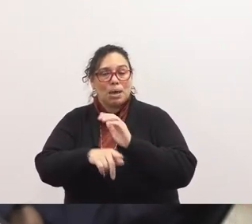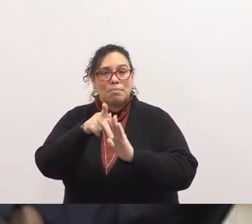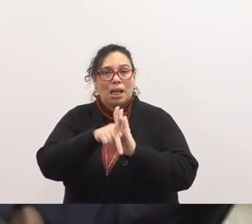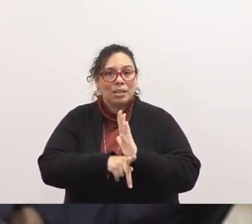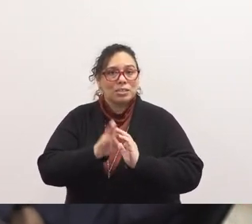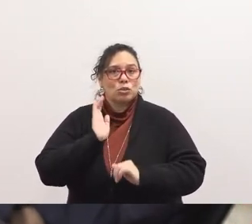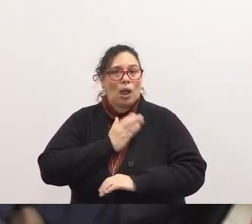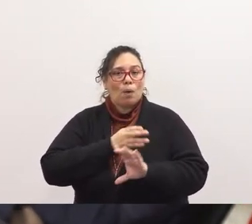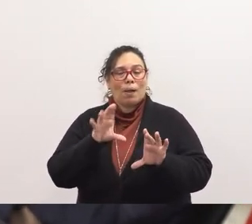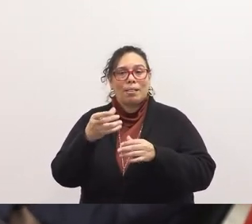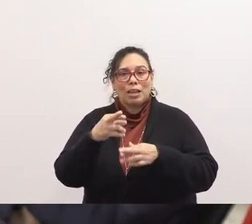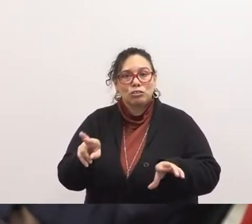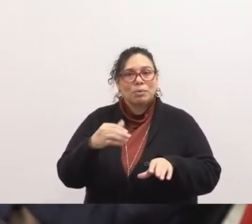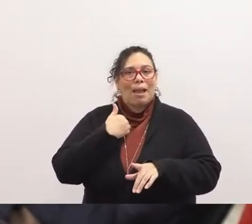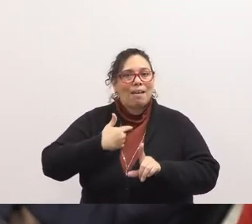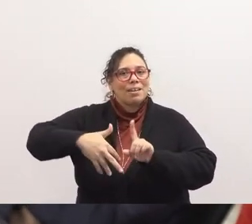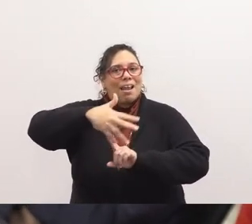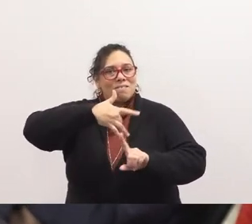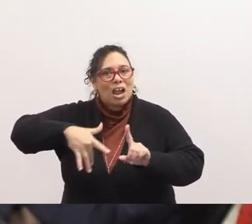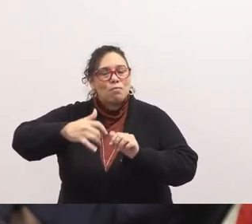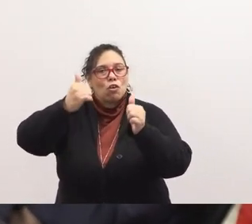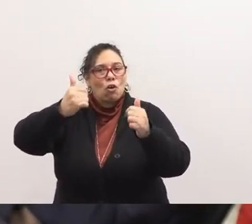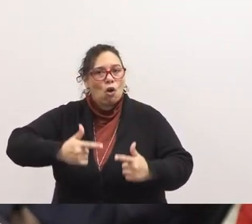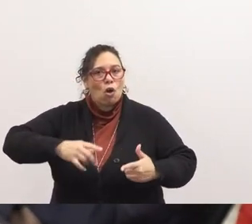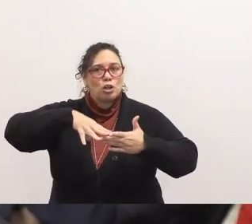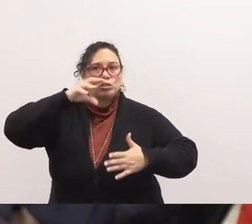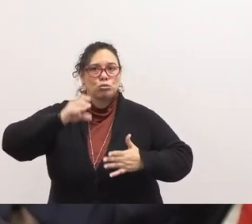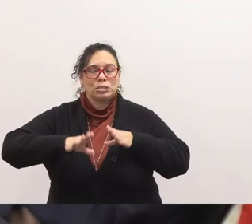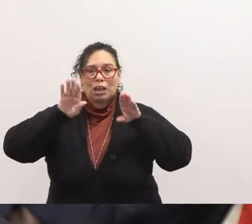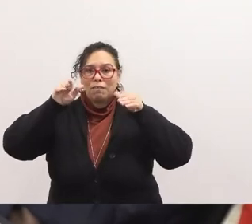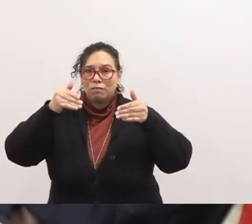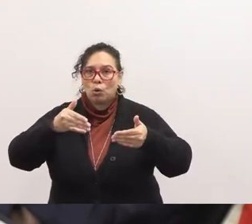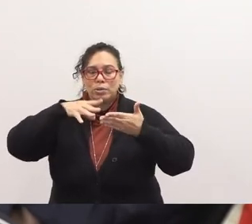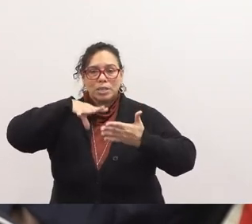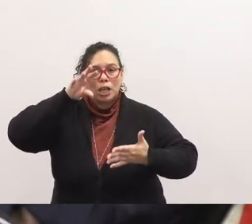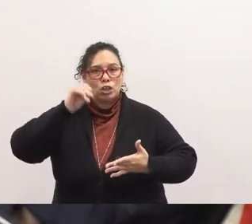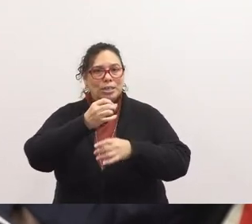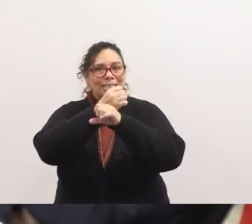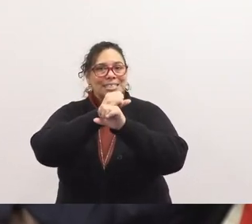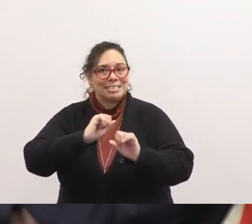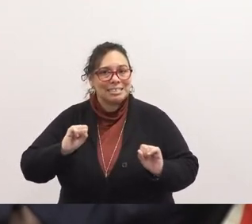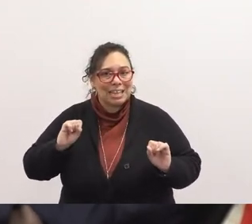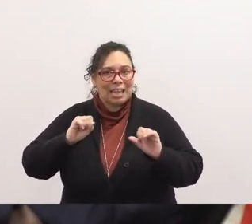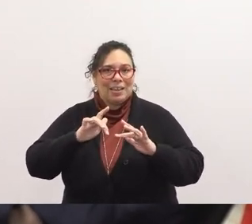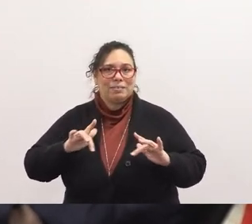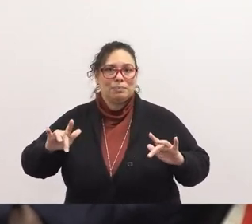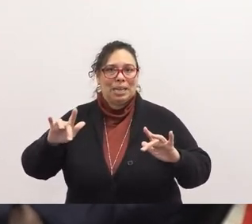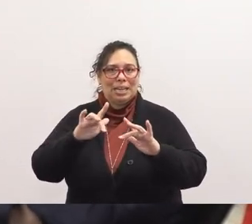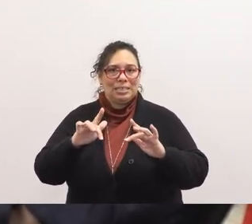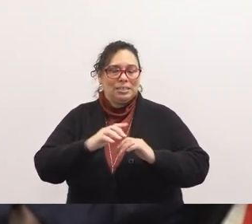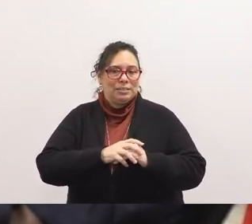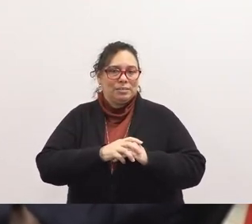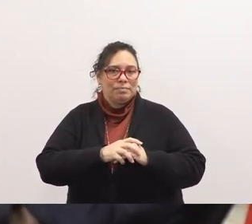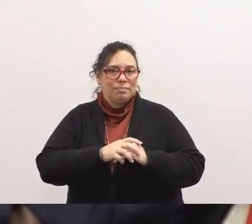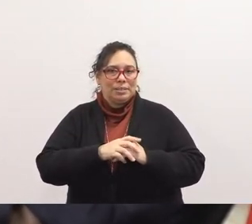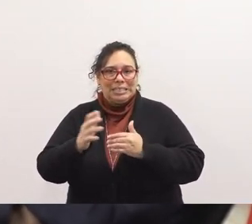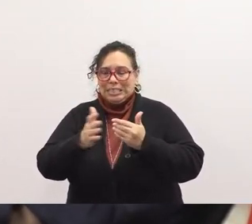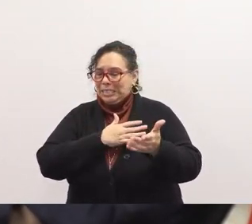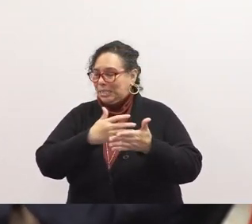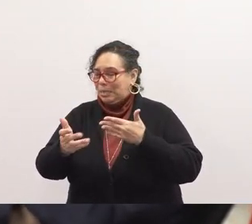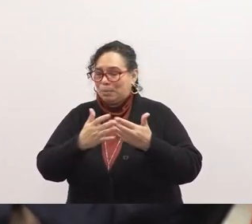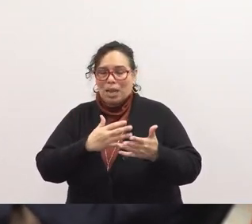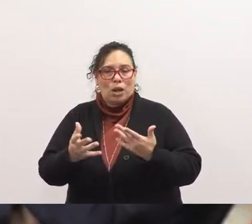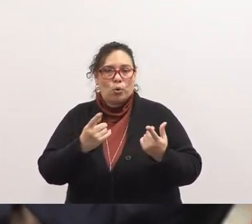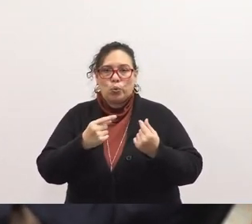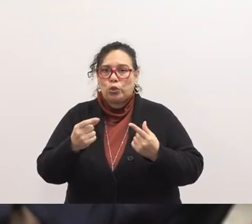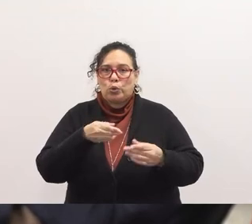our classrooms have an environment where all students can focus on learning in a safe space, it does not matter what you do